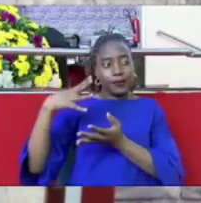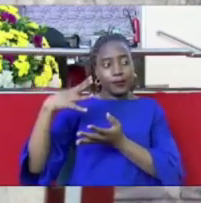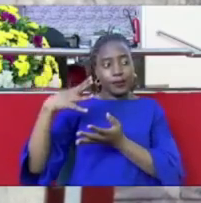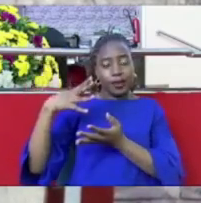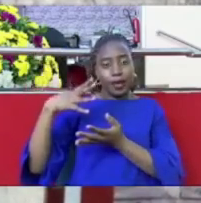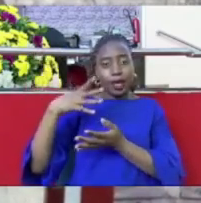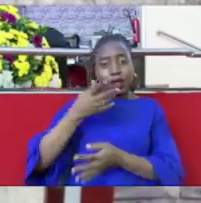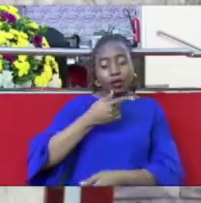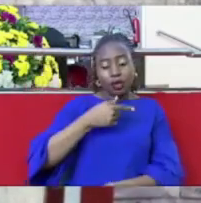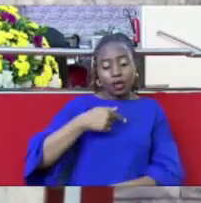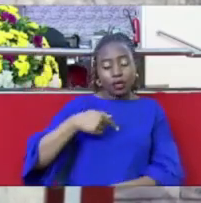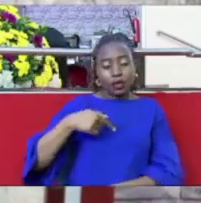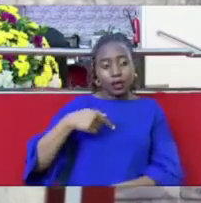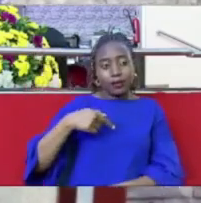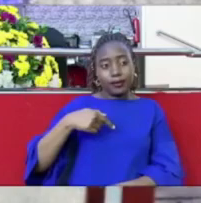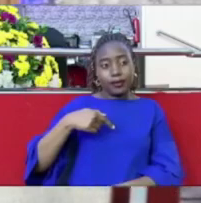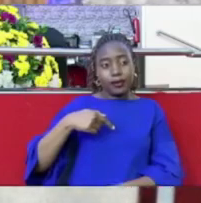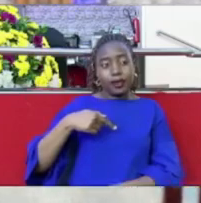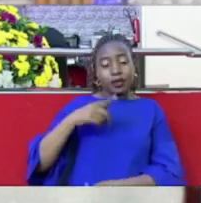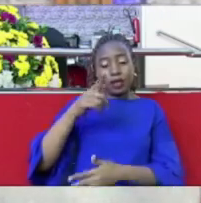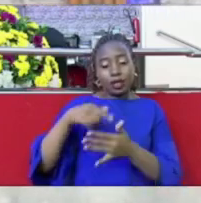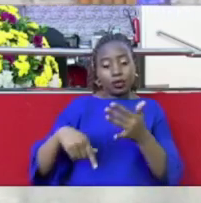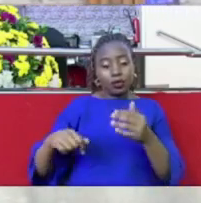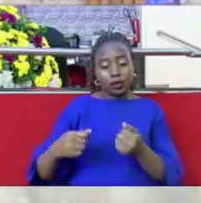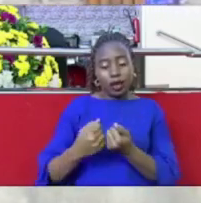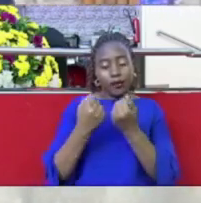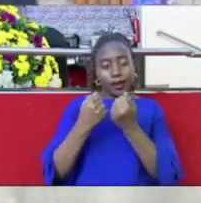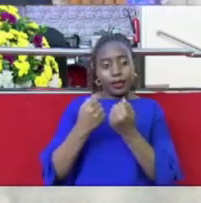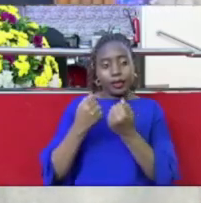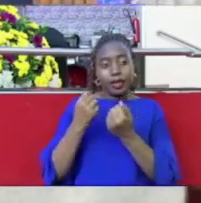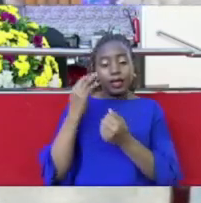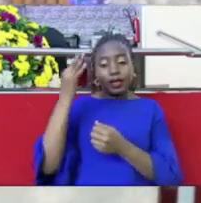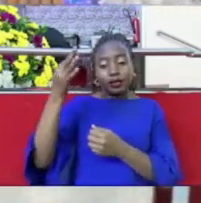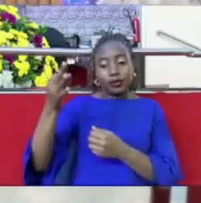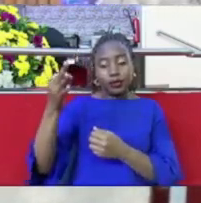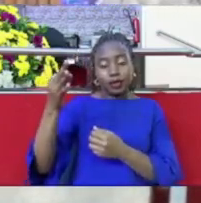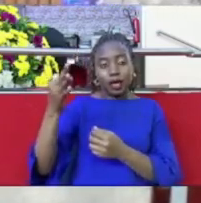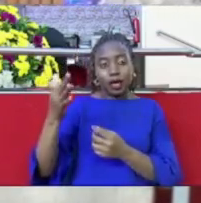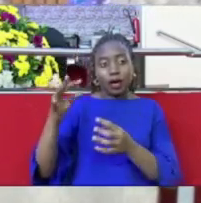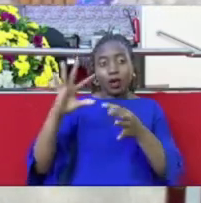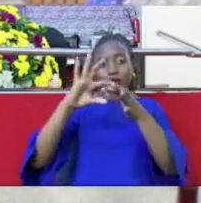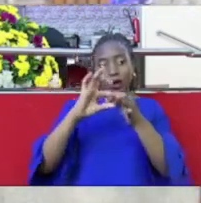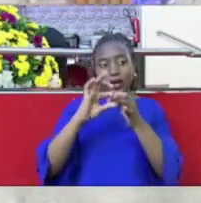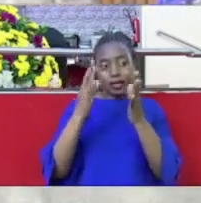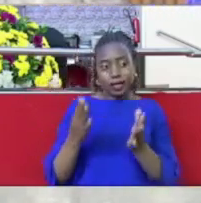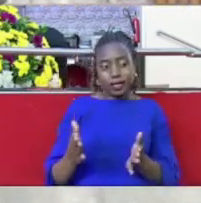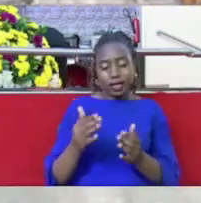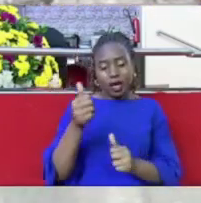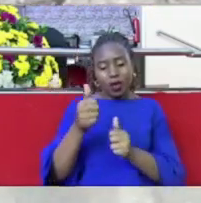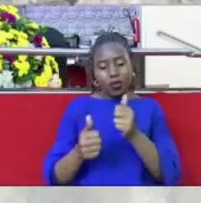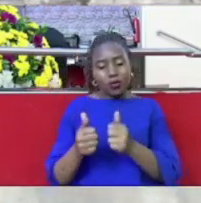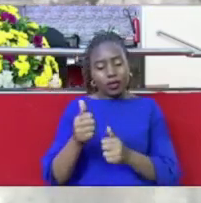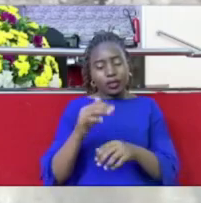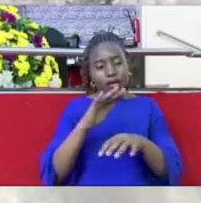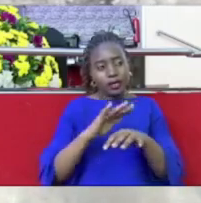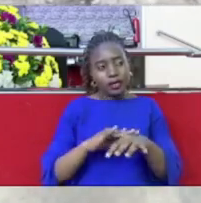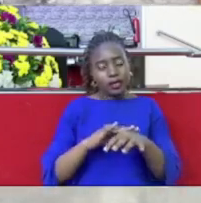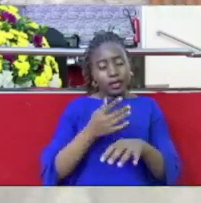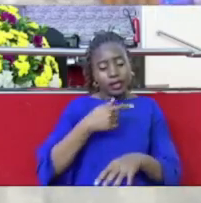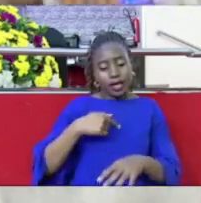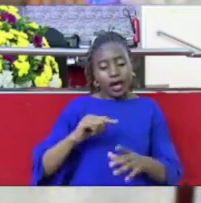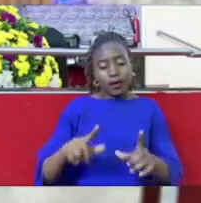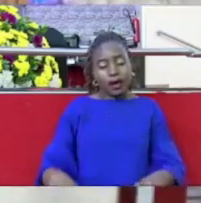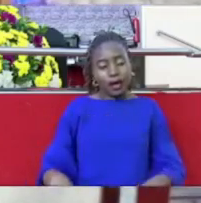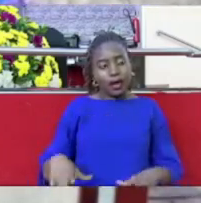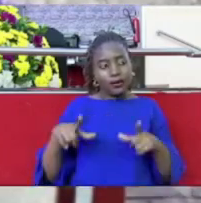that destiny connectors, ili wanaotuunganisha na hatima zetu, that touches our lives, ambao huguza maisha